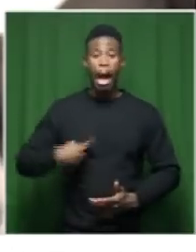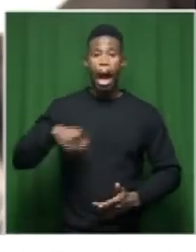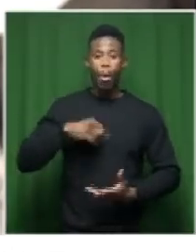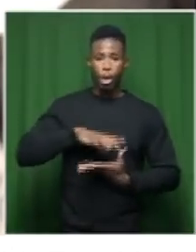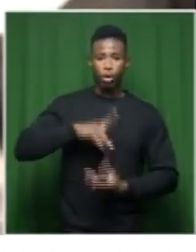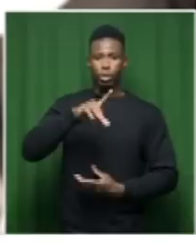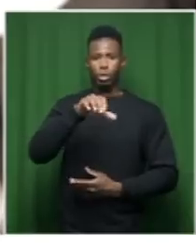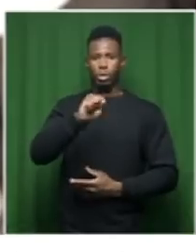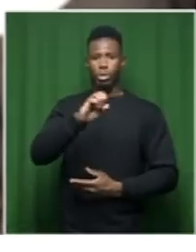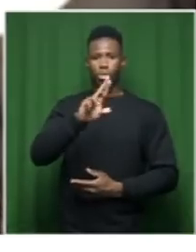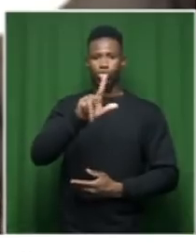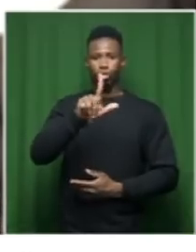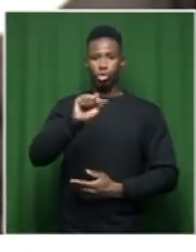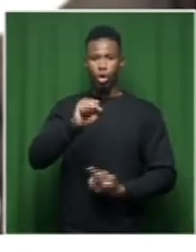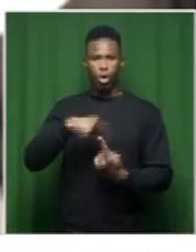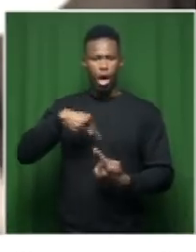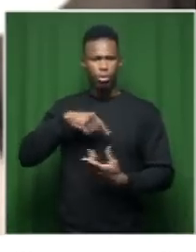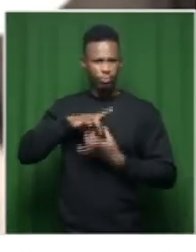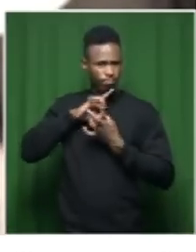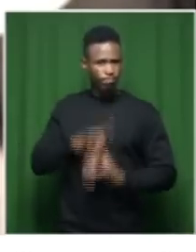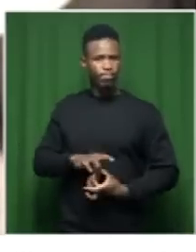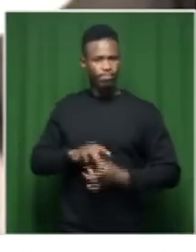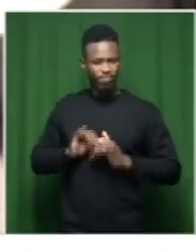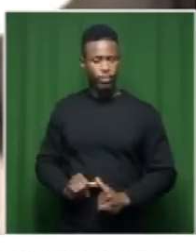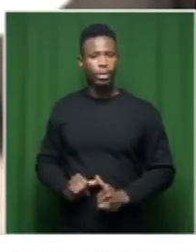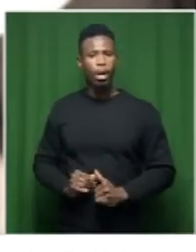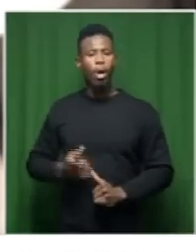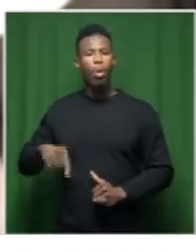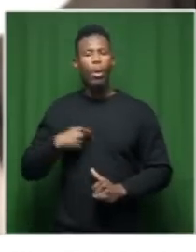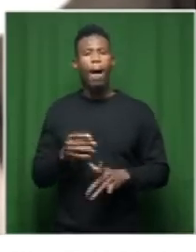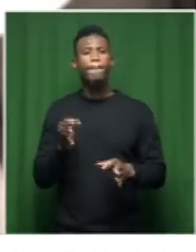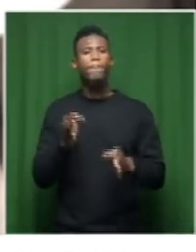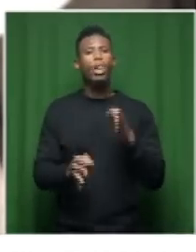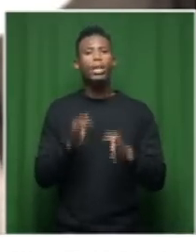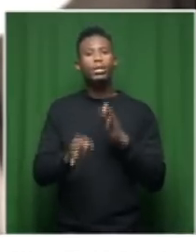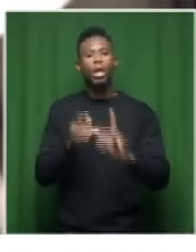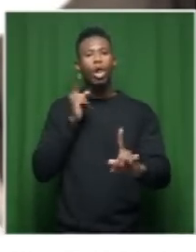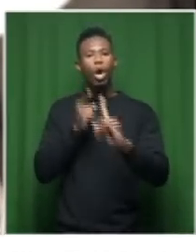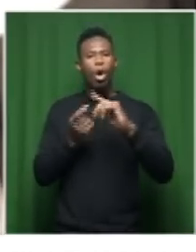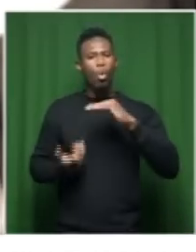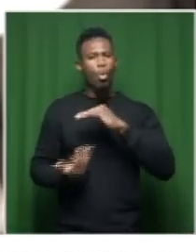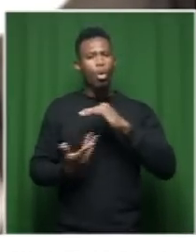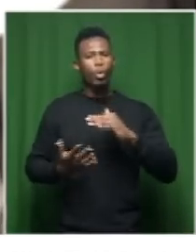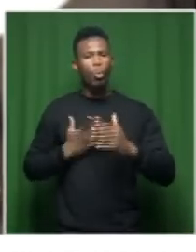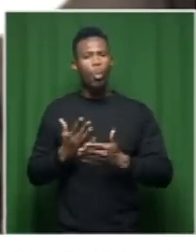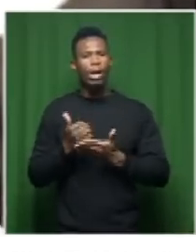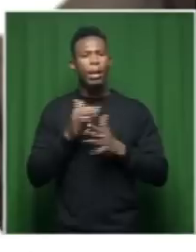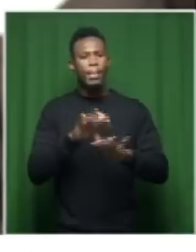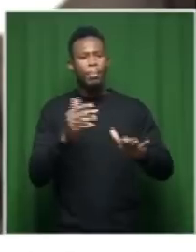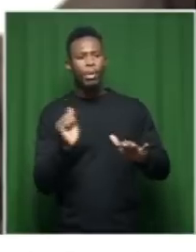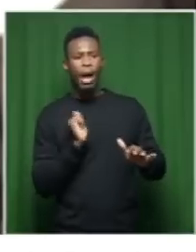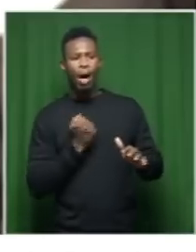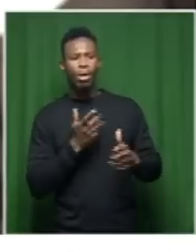our souls remain intact. The political will to liberate our people from economic